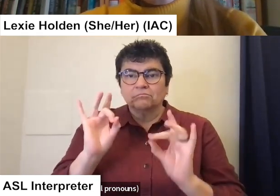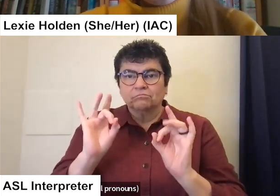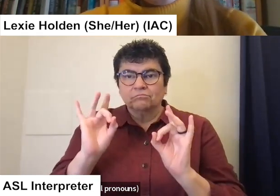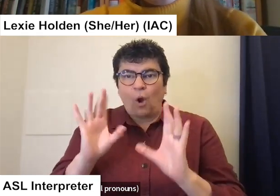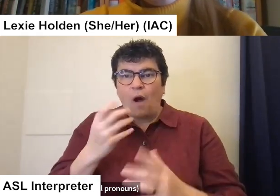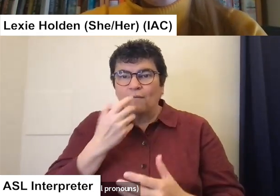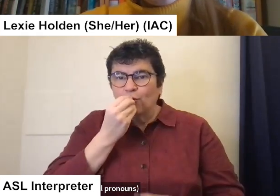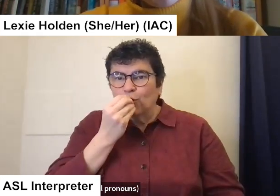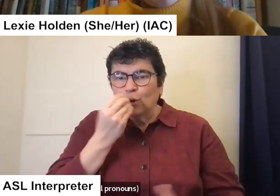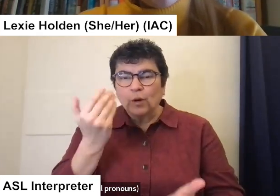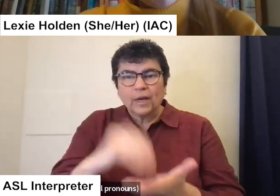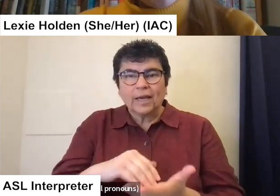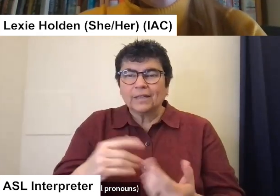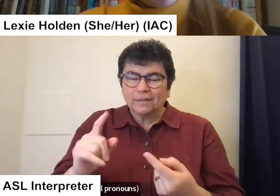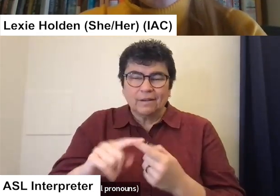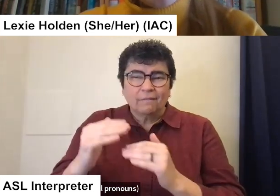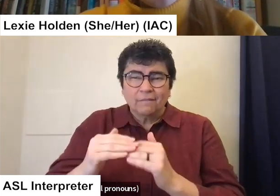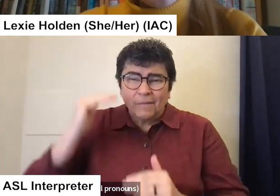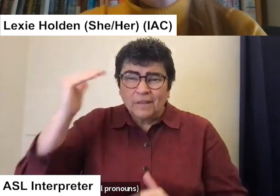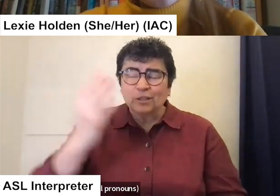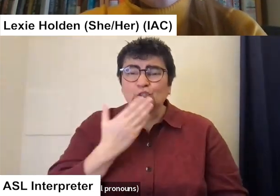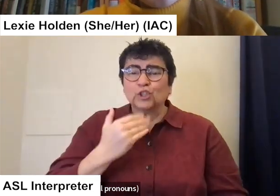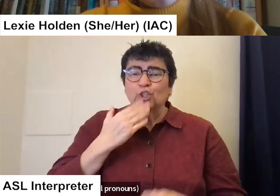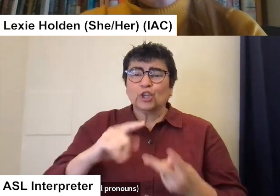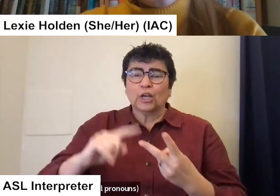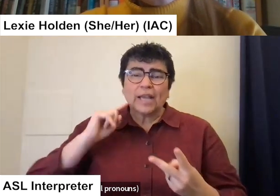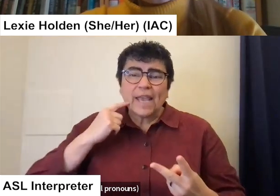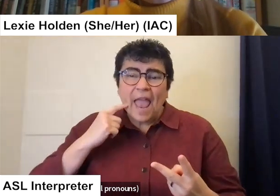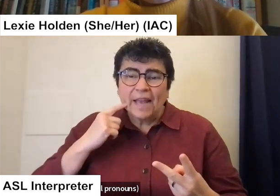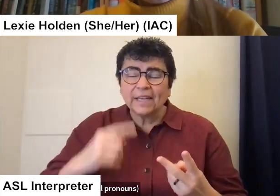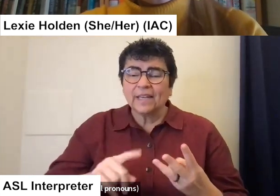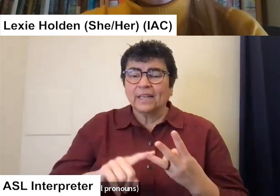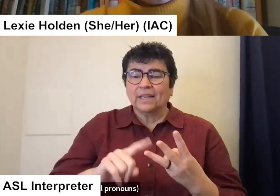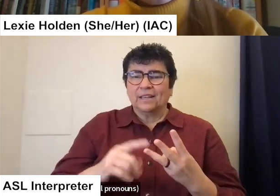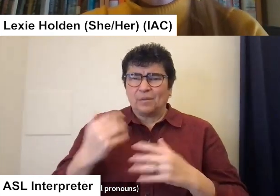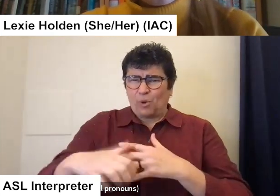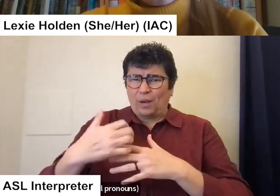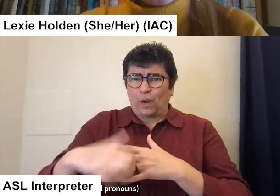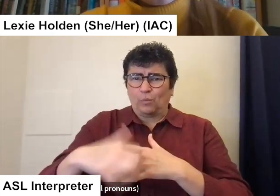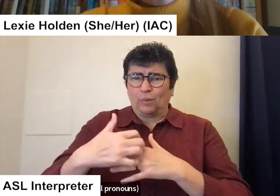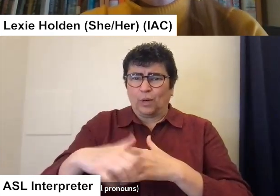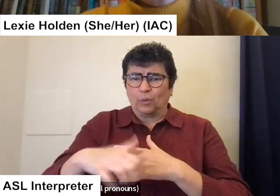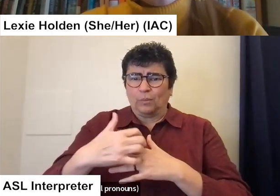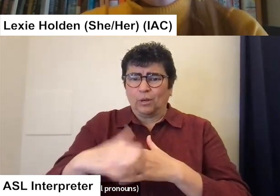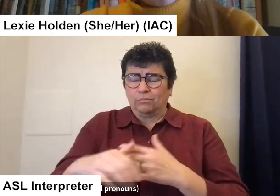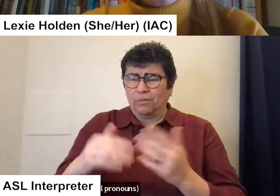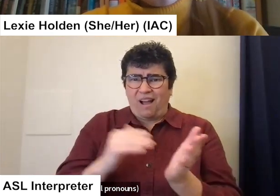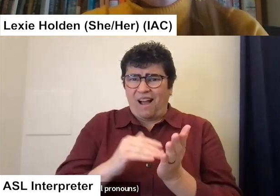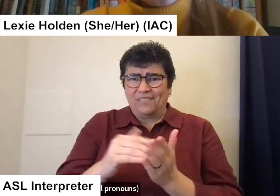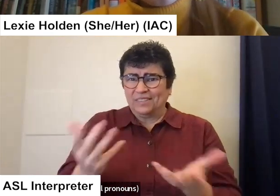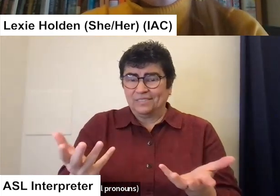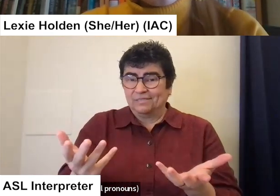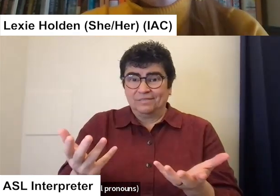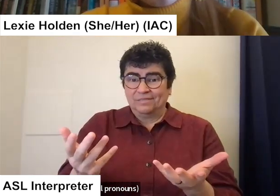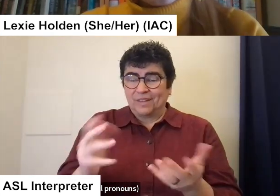food. Again, sugar, candies, a bunch of bread which oftentimes